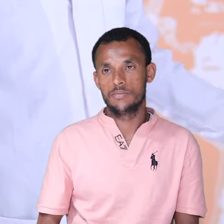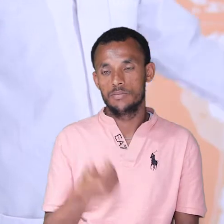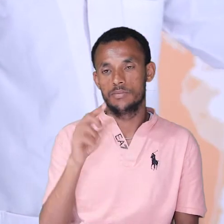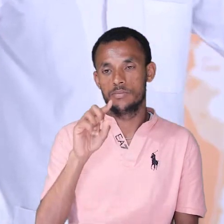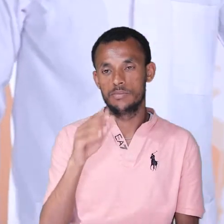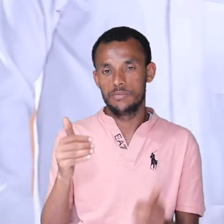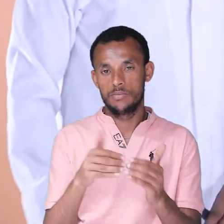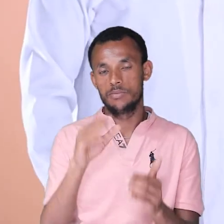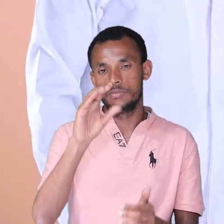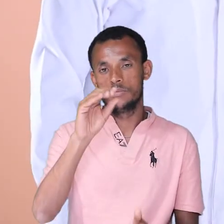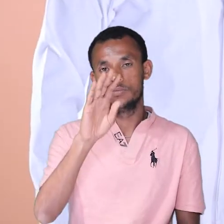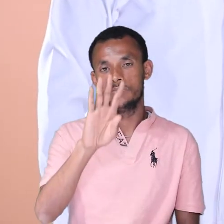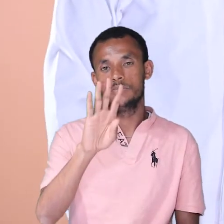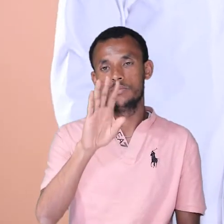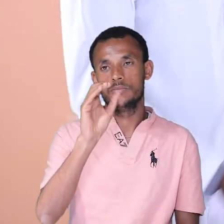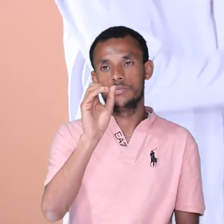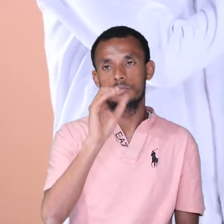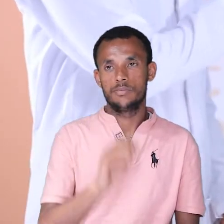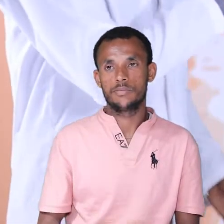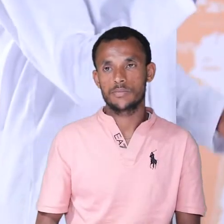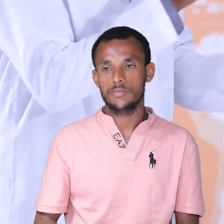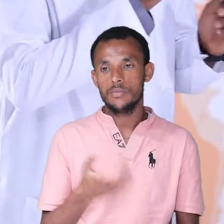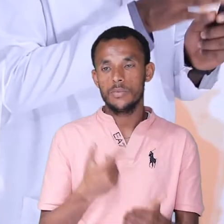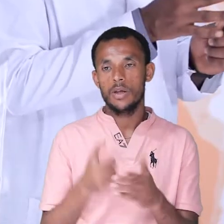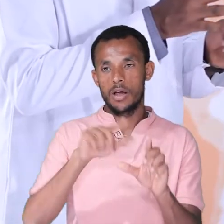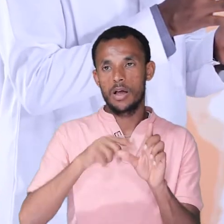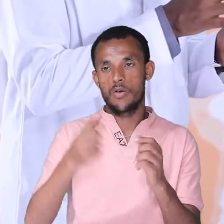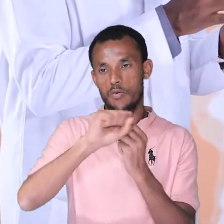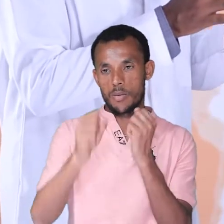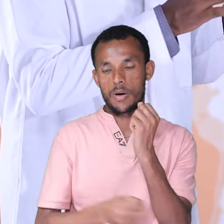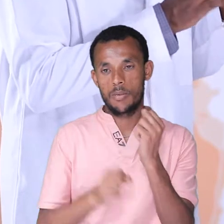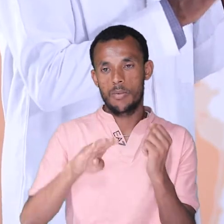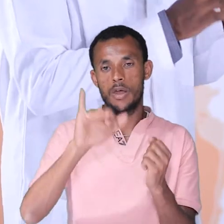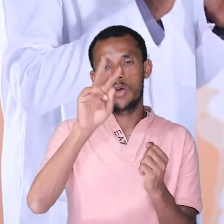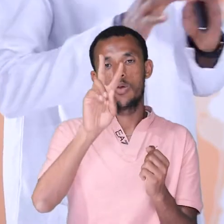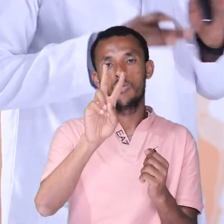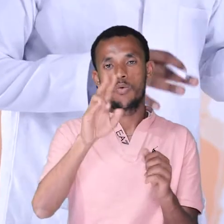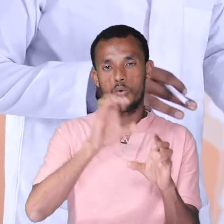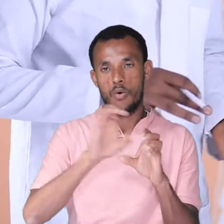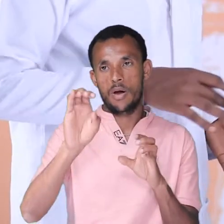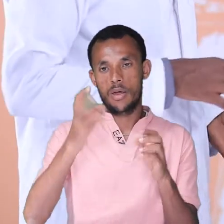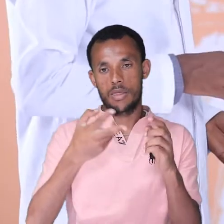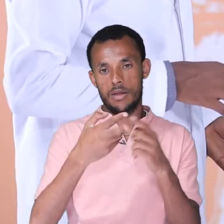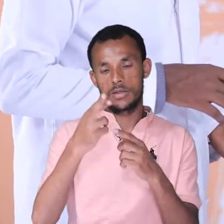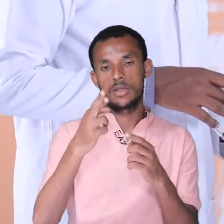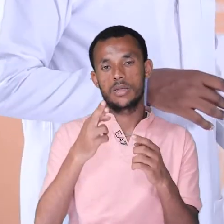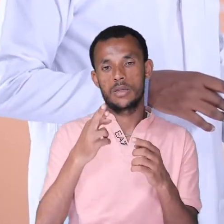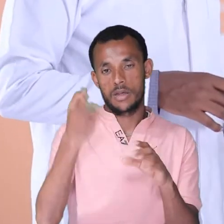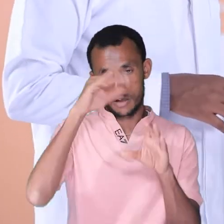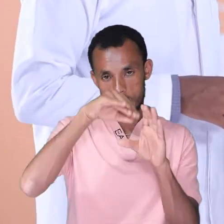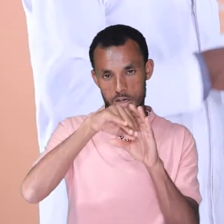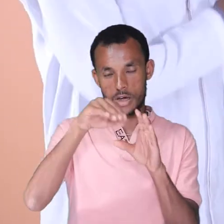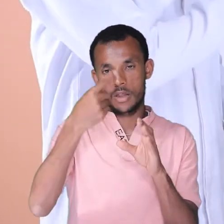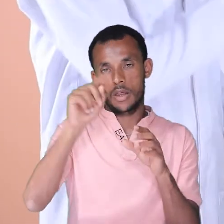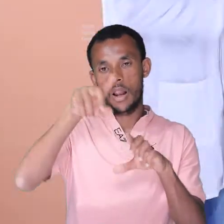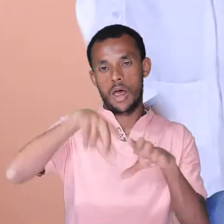AQ is 54 degree here. This is angles formed by two chords intersecting inside